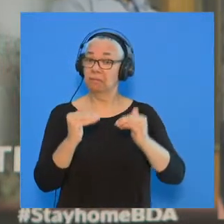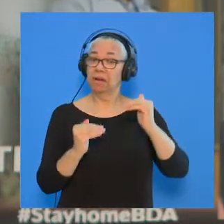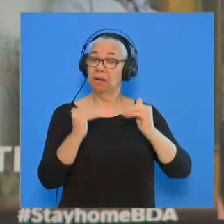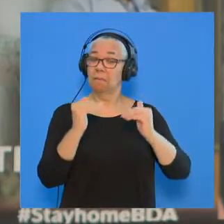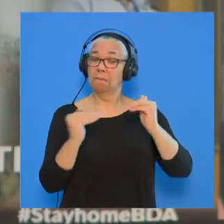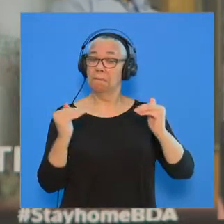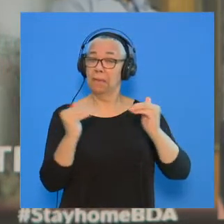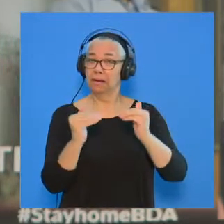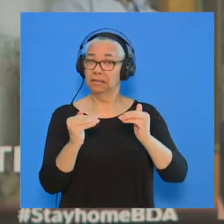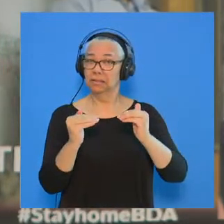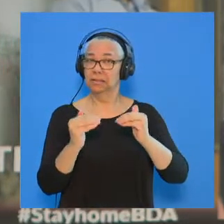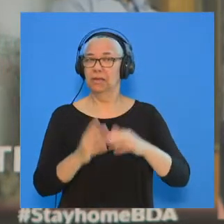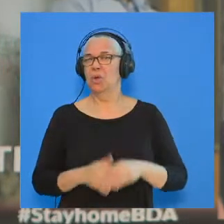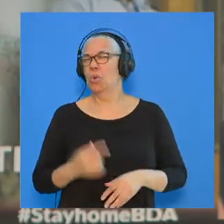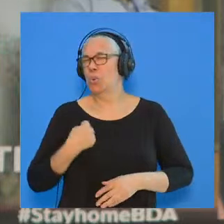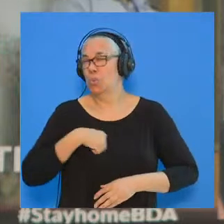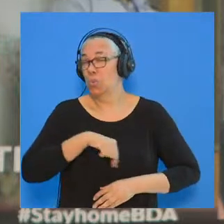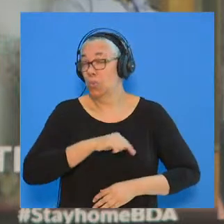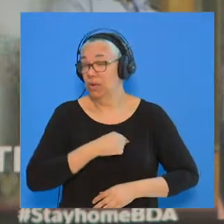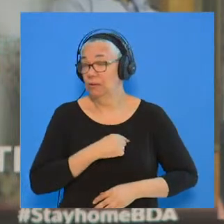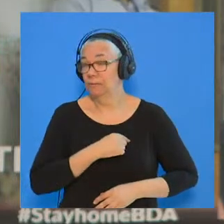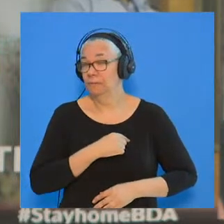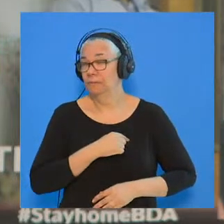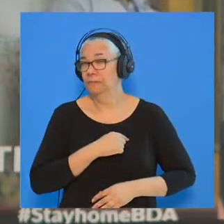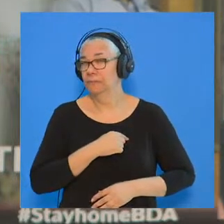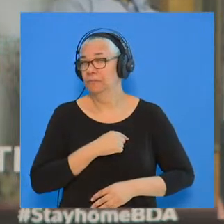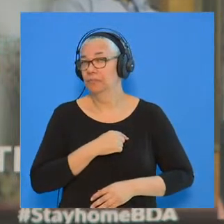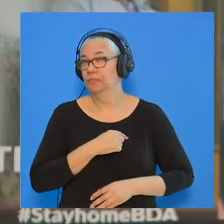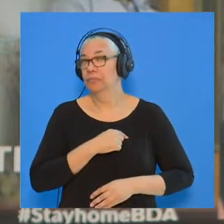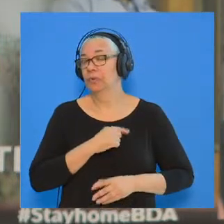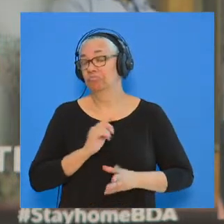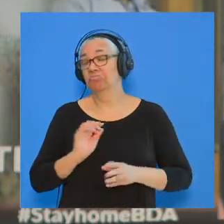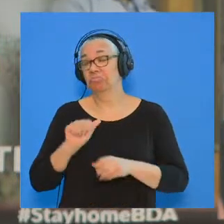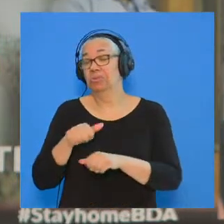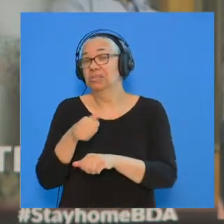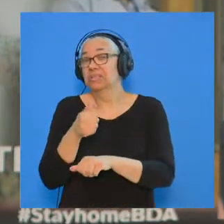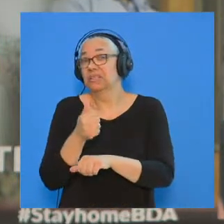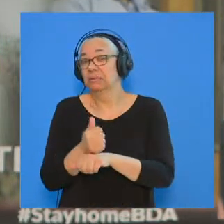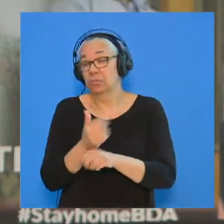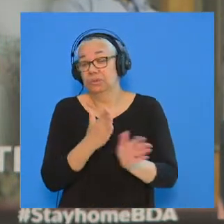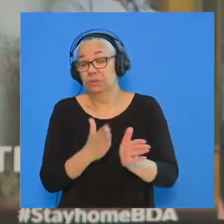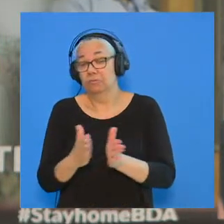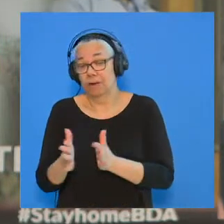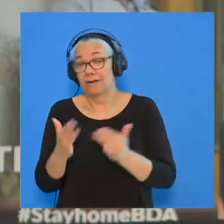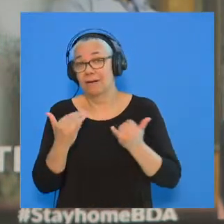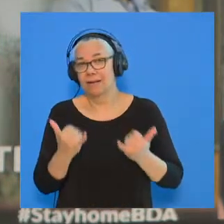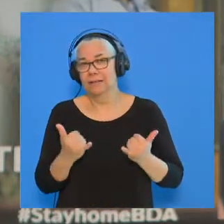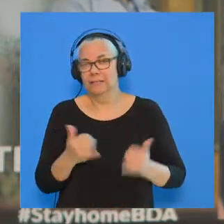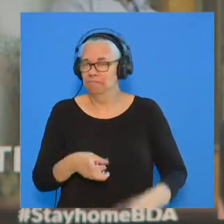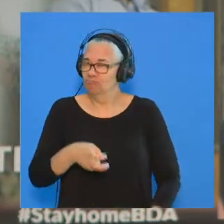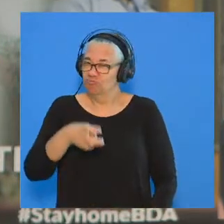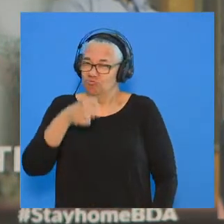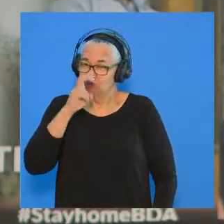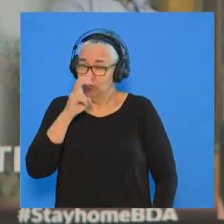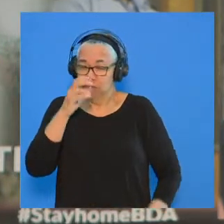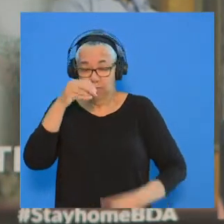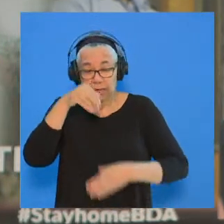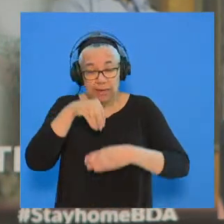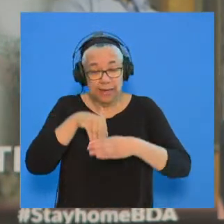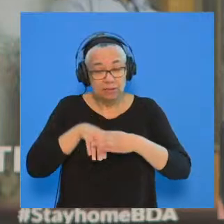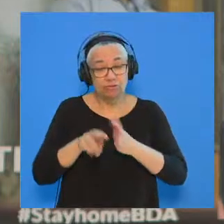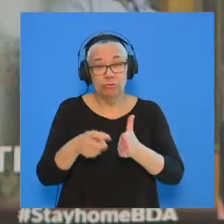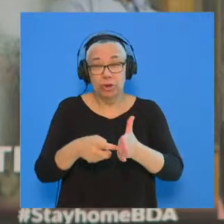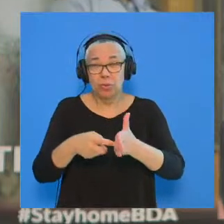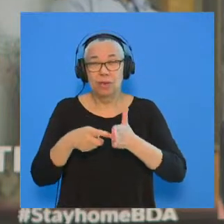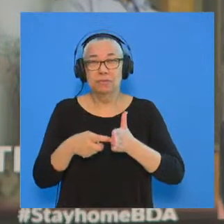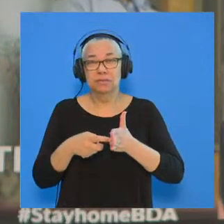We will have, upon putting into place what has been laid out right now, probably the strictest entry requirements of any